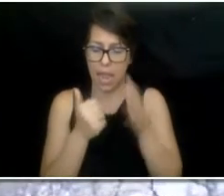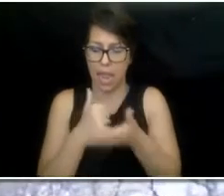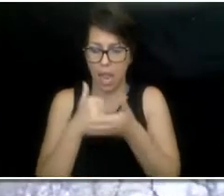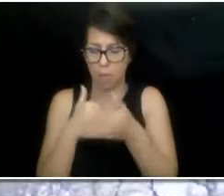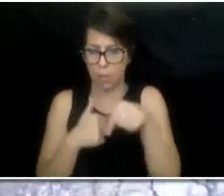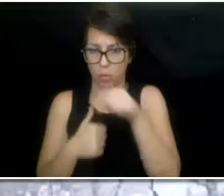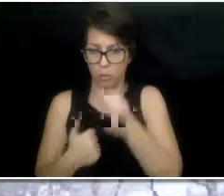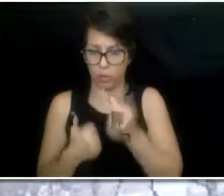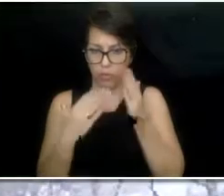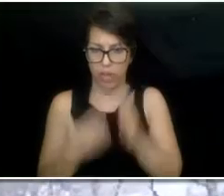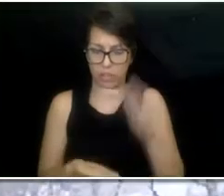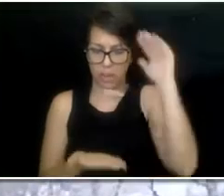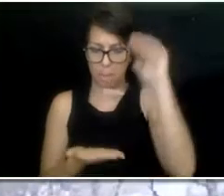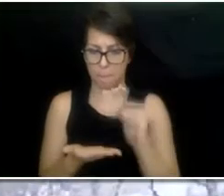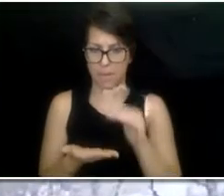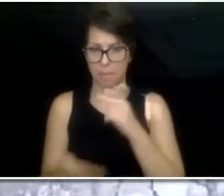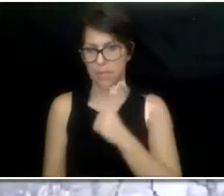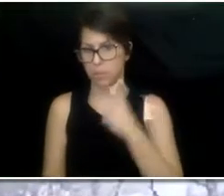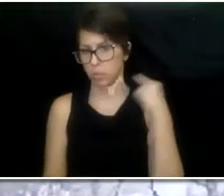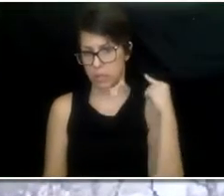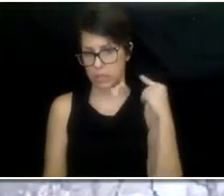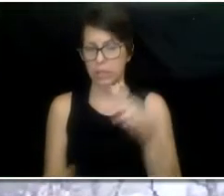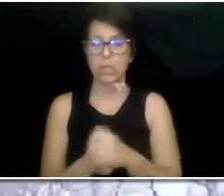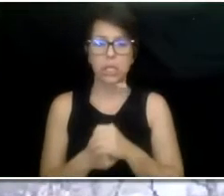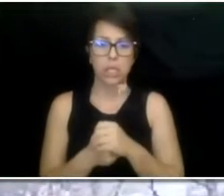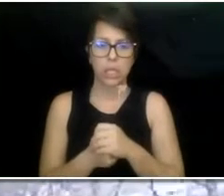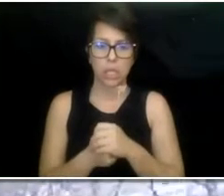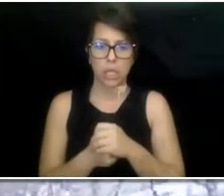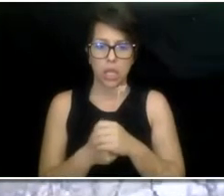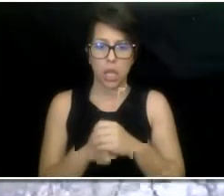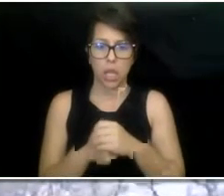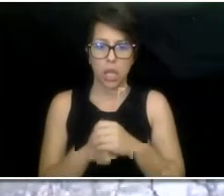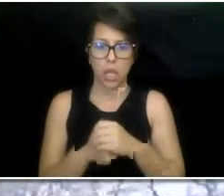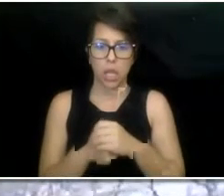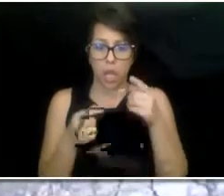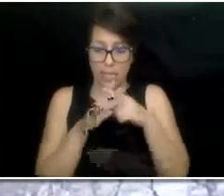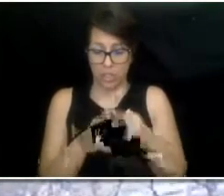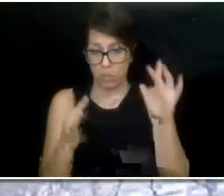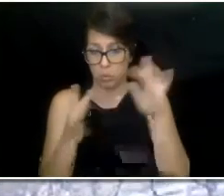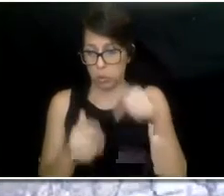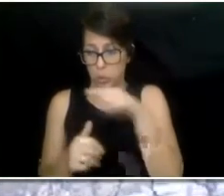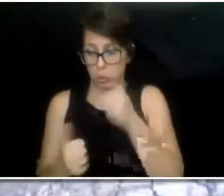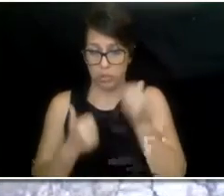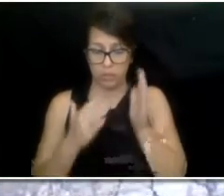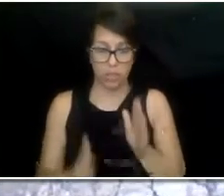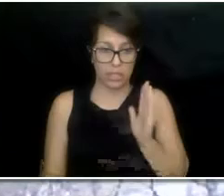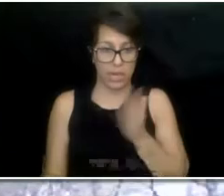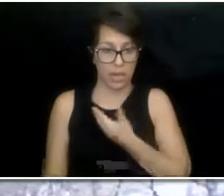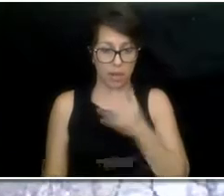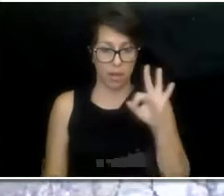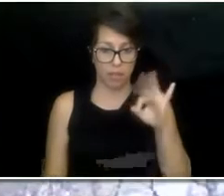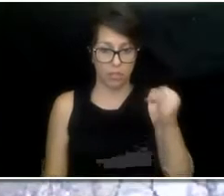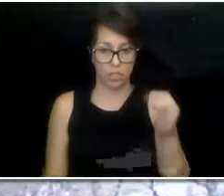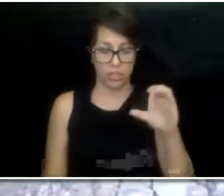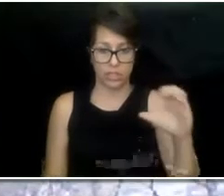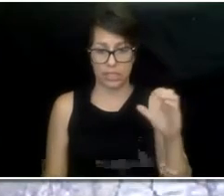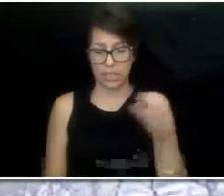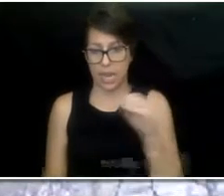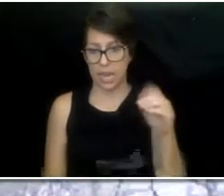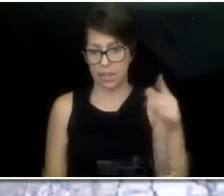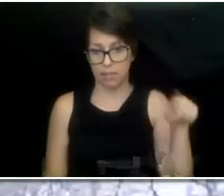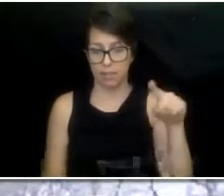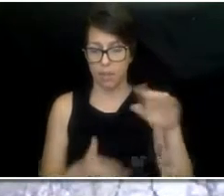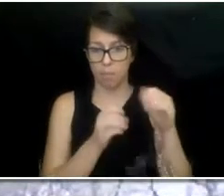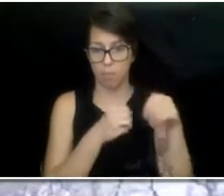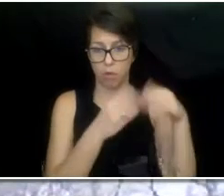that happen for example during this pandemic providers are continuing to work with their clients to develop a code